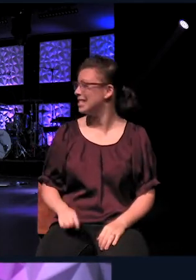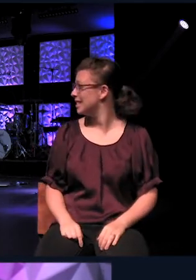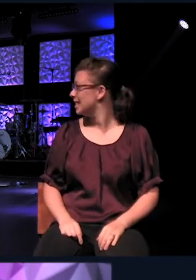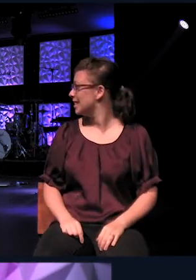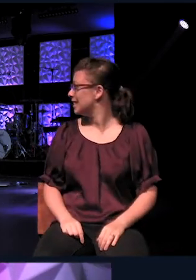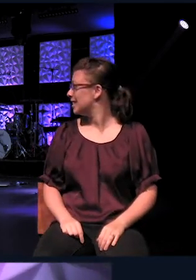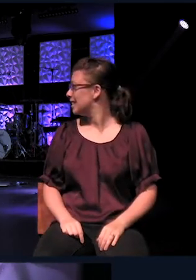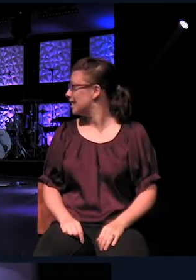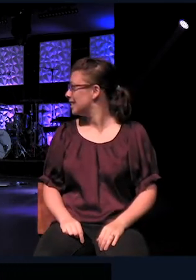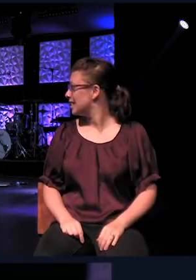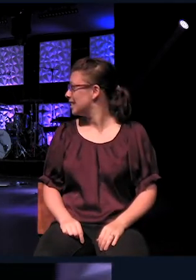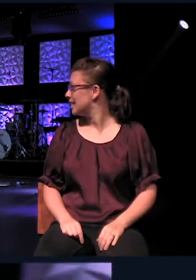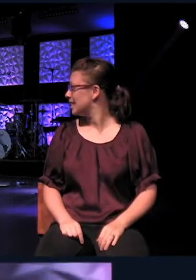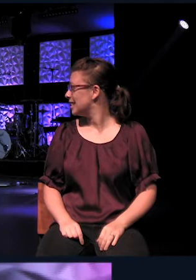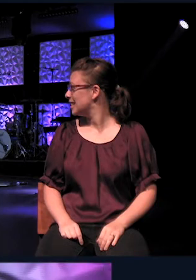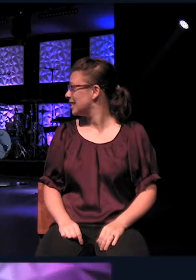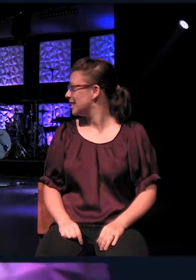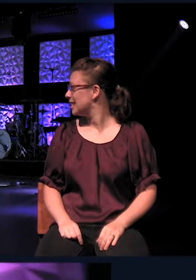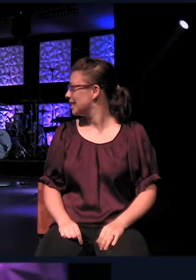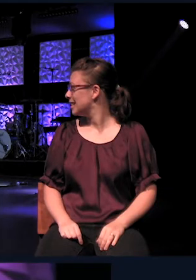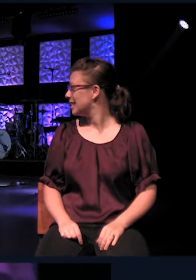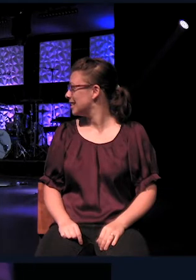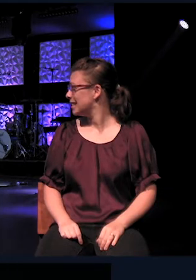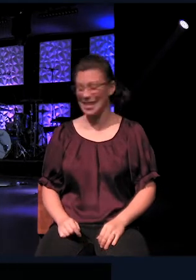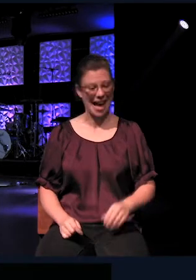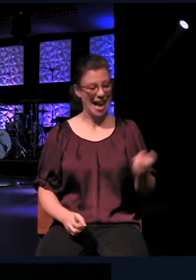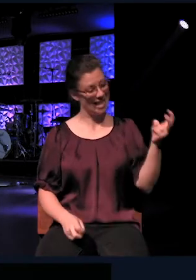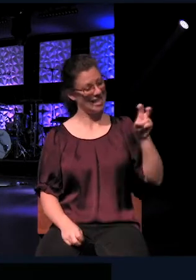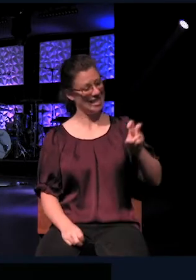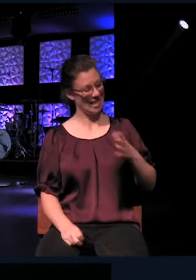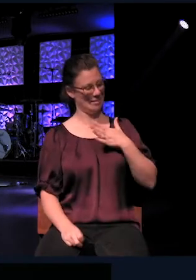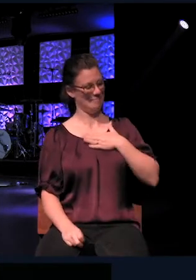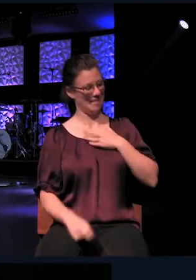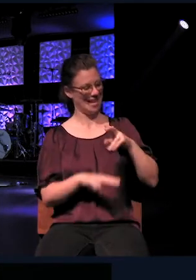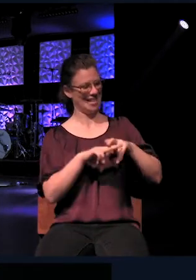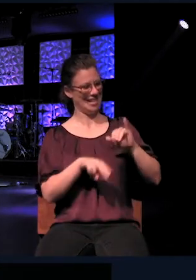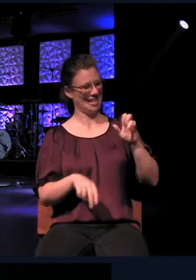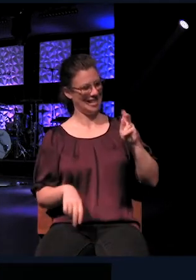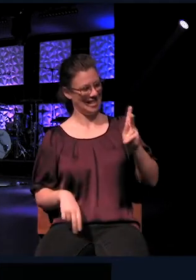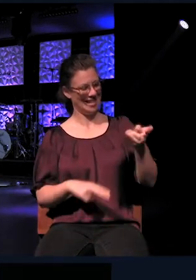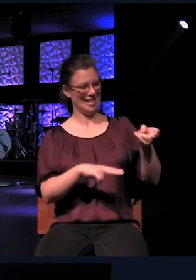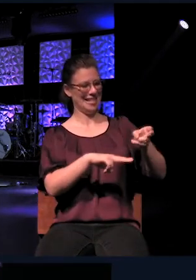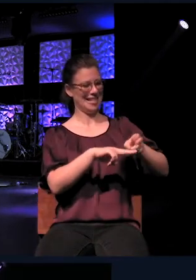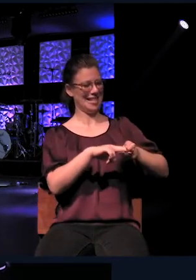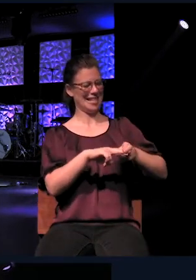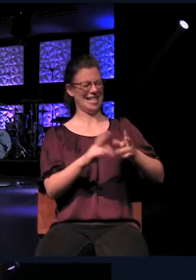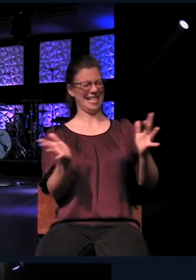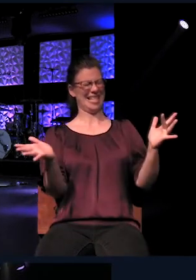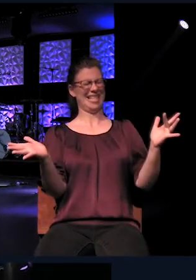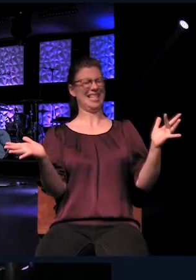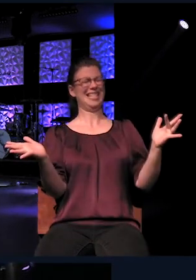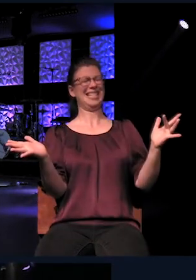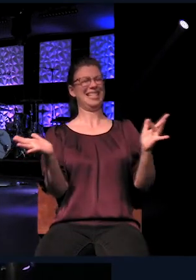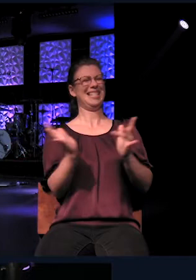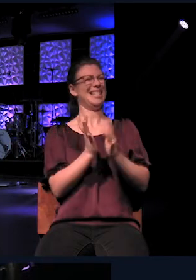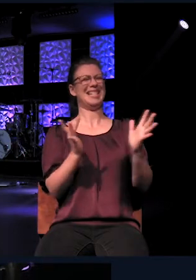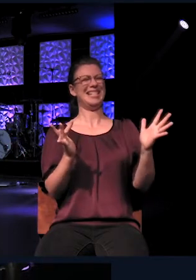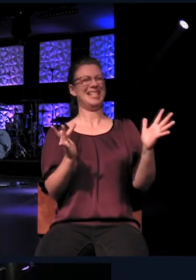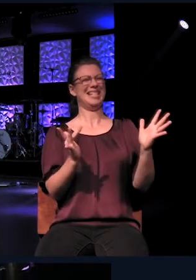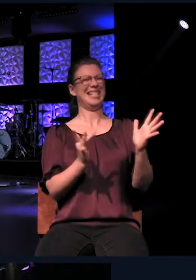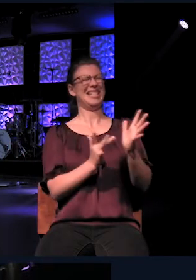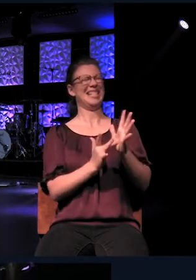We come in, we sit in that jerk chair, and we sing, Jesus